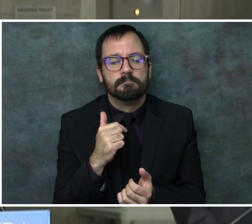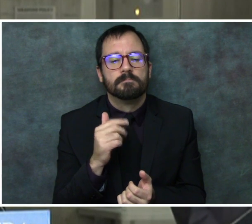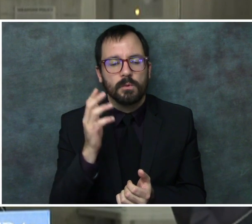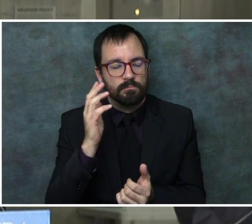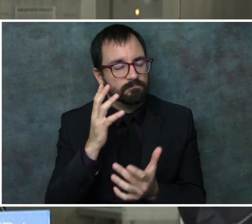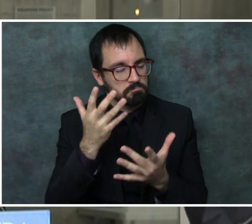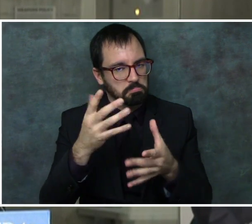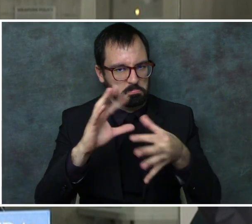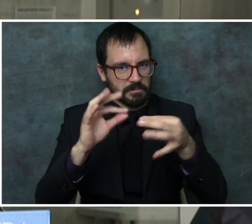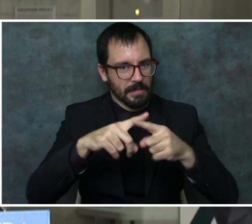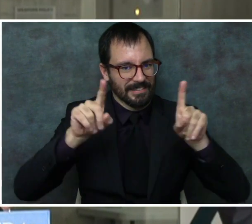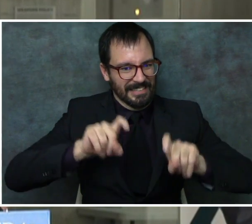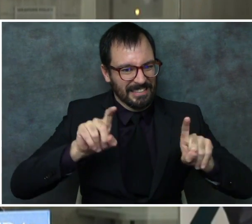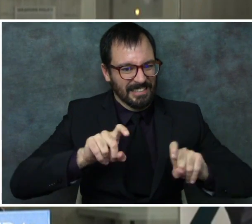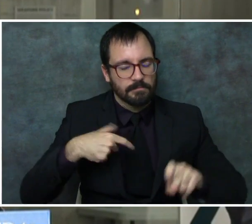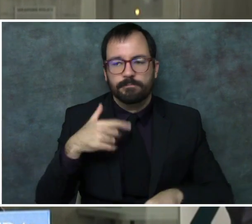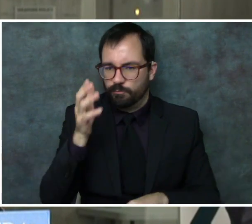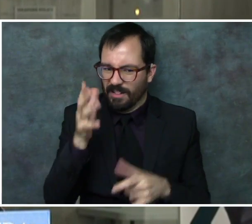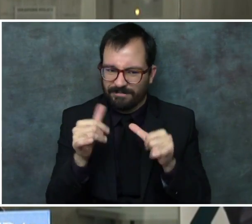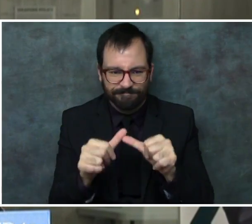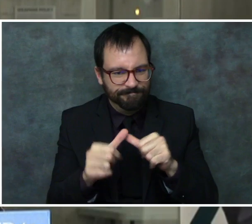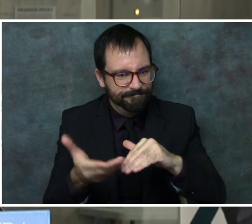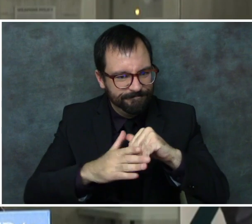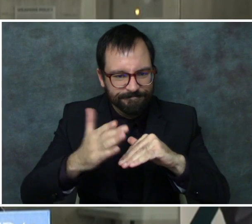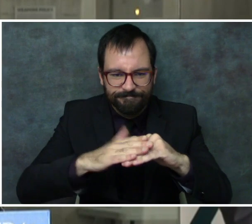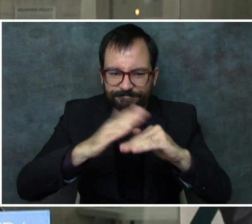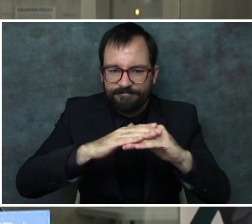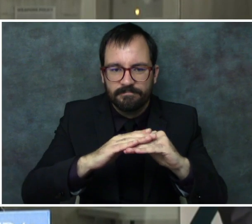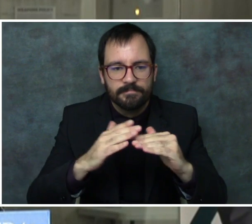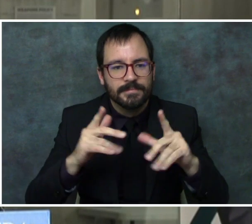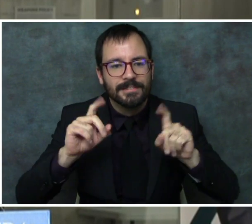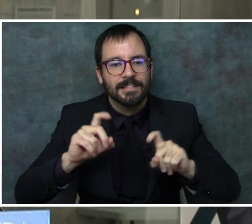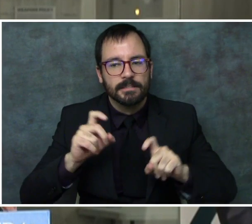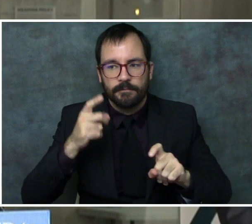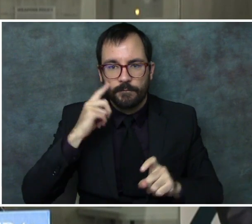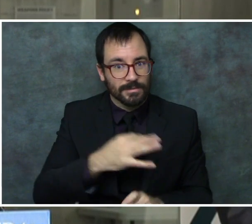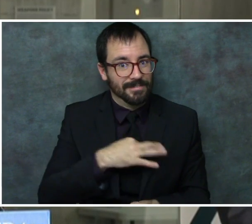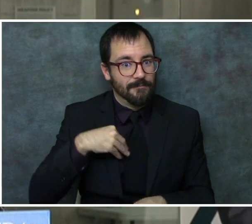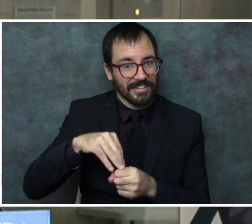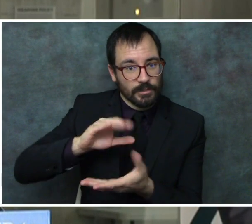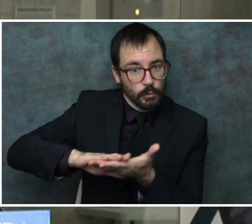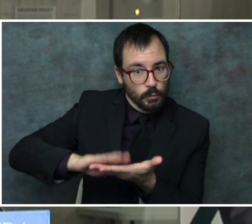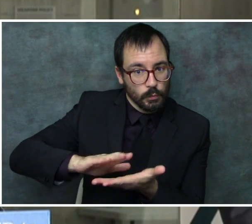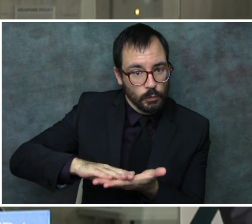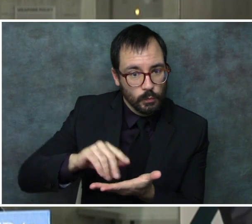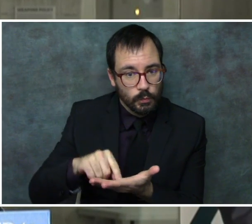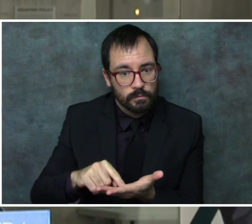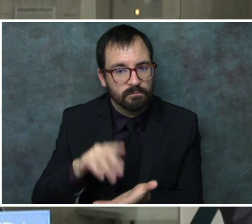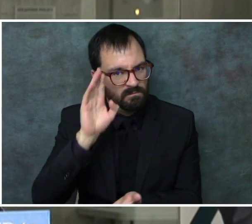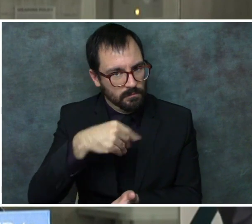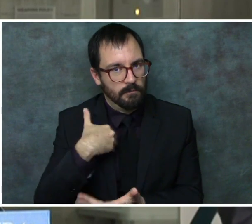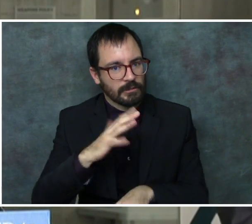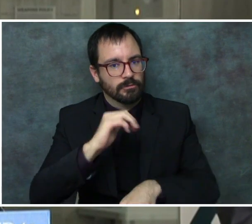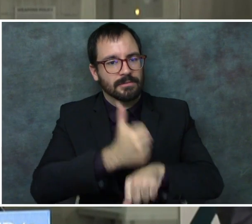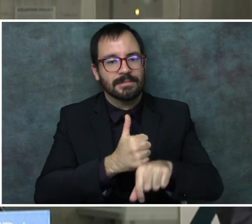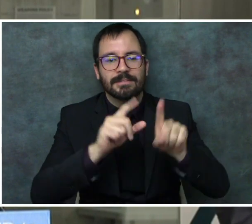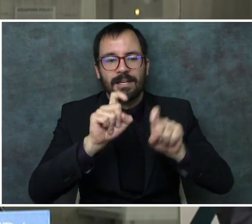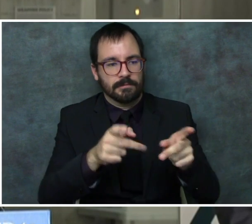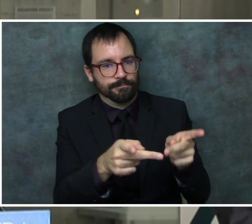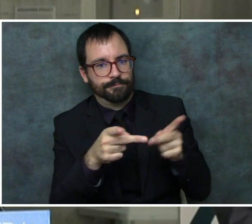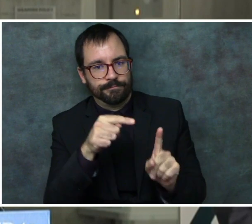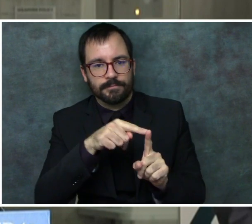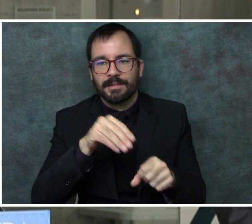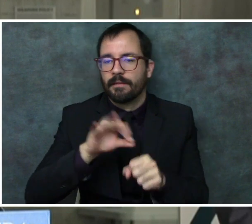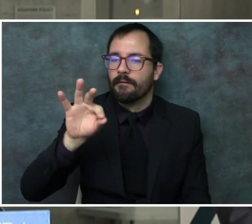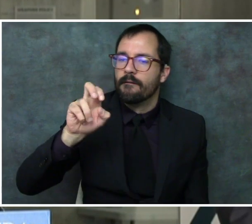continue to look at that. Marty, I think, touched briefly upon some testing. We're looking at expanding testing for our staff in schools. We have a